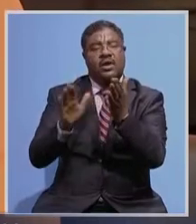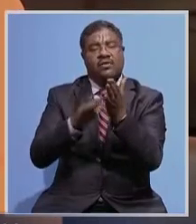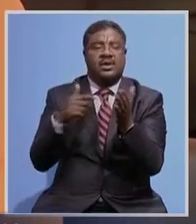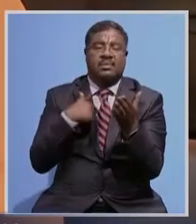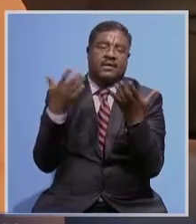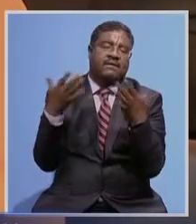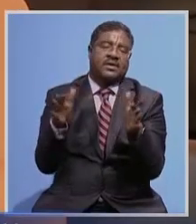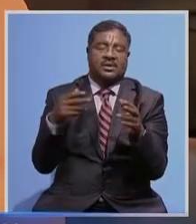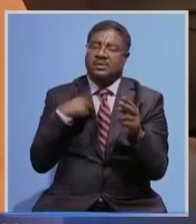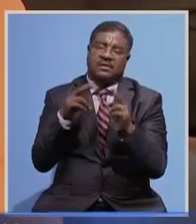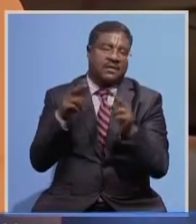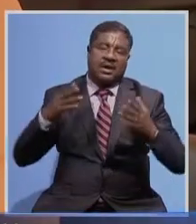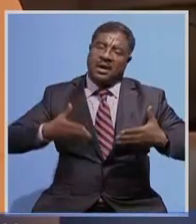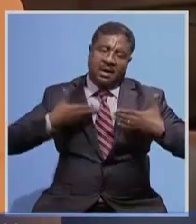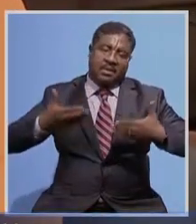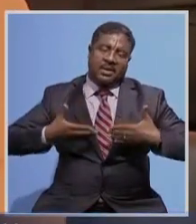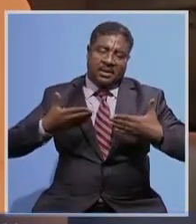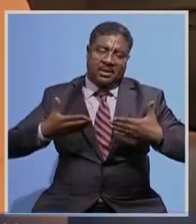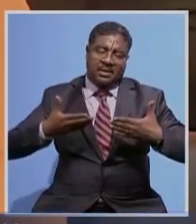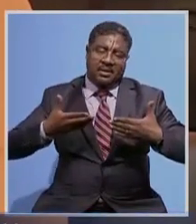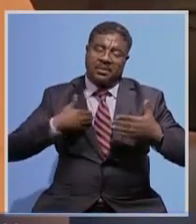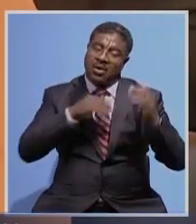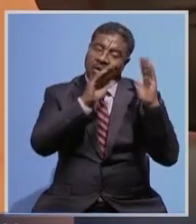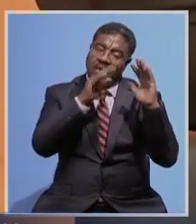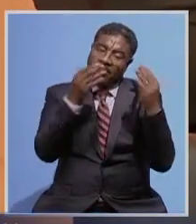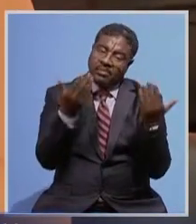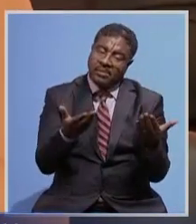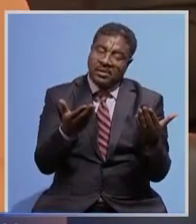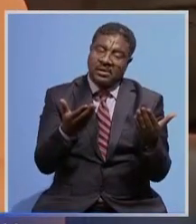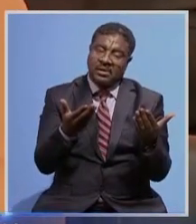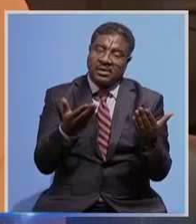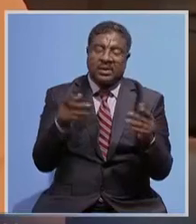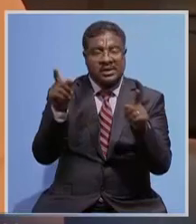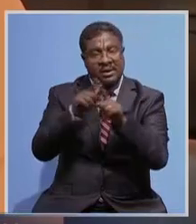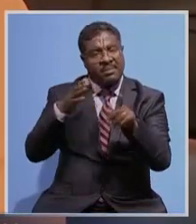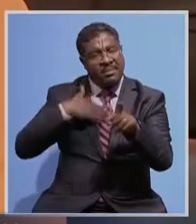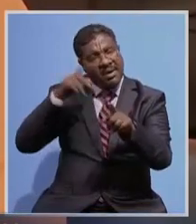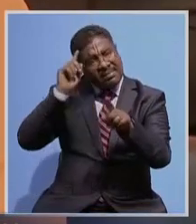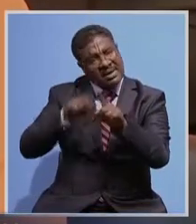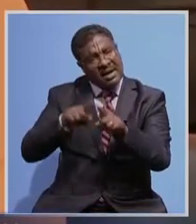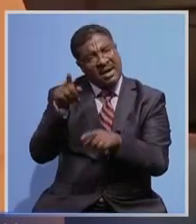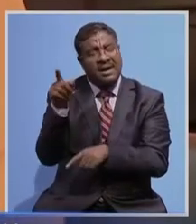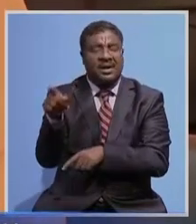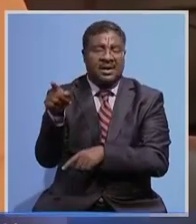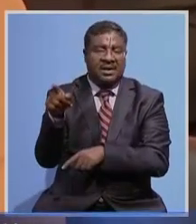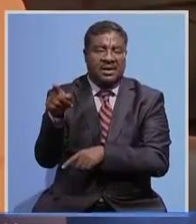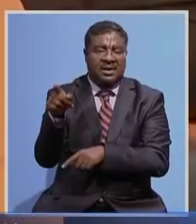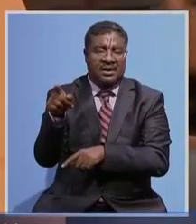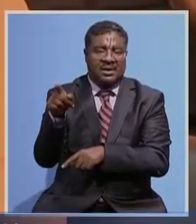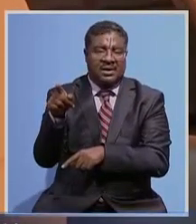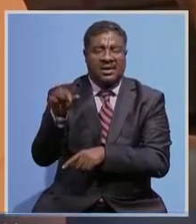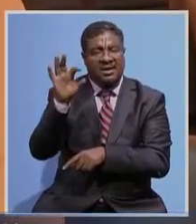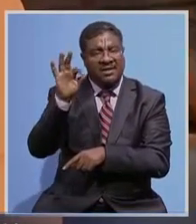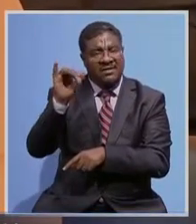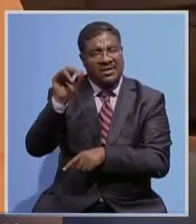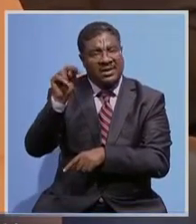extremely excited with that, and I hope and trust that even my brother Findre will find it in his